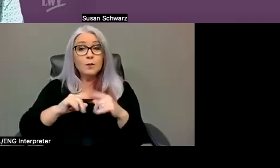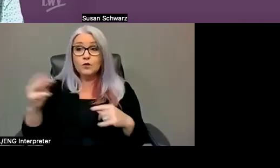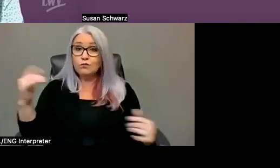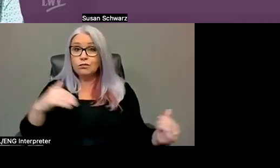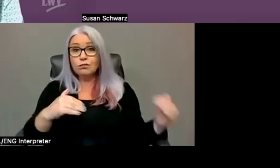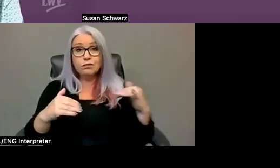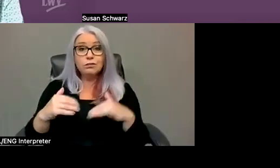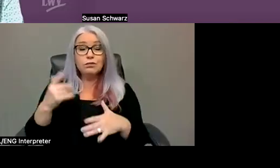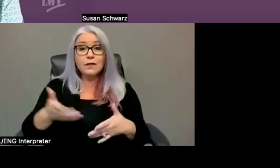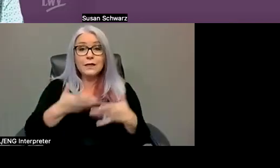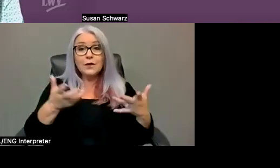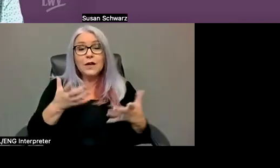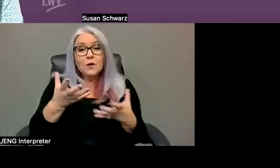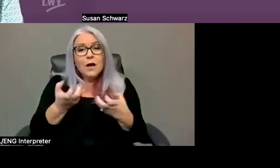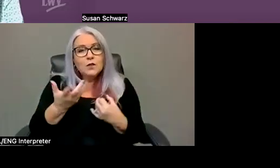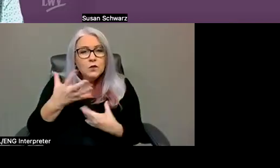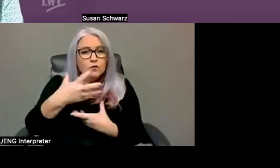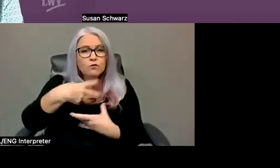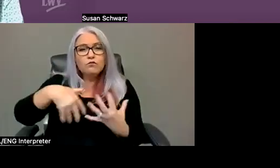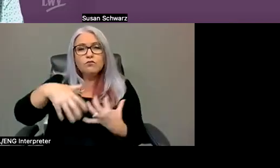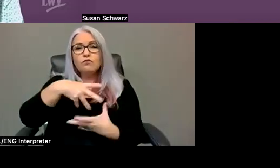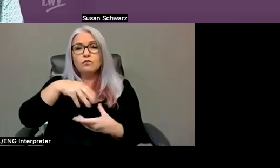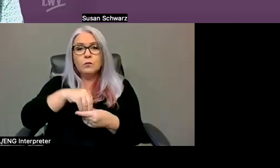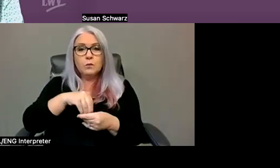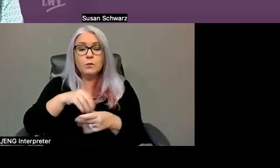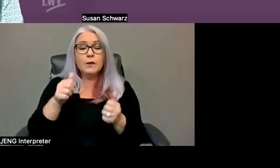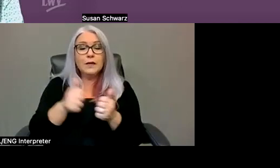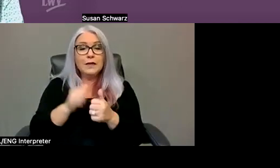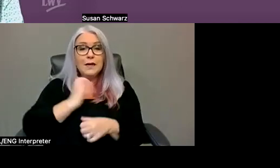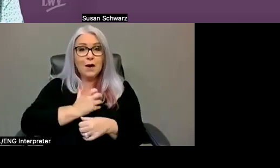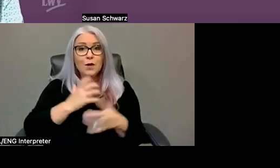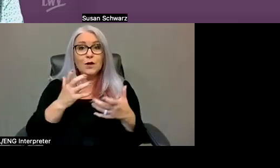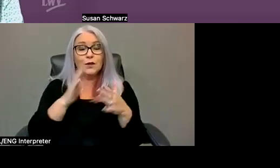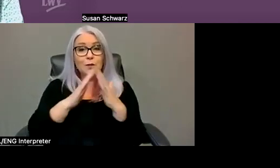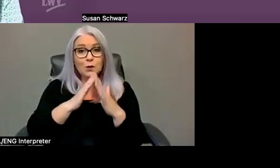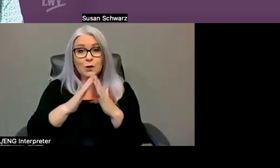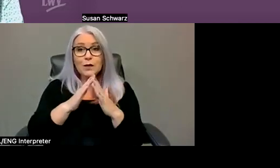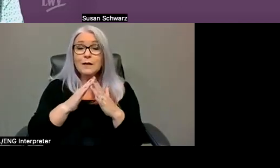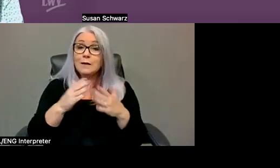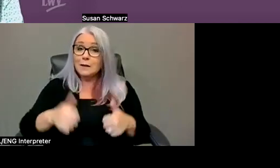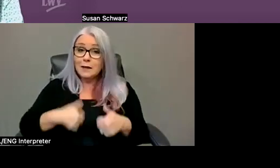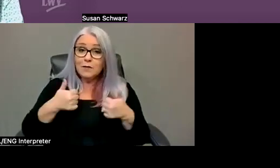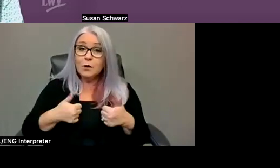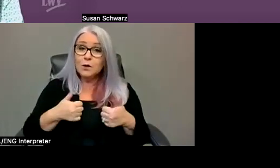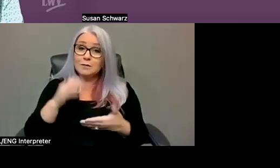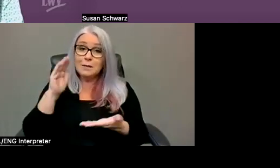contribute to the fabric of society to make this a more livable and less expensive place to live.